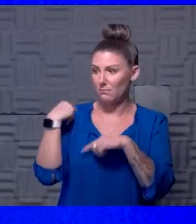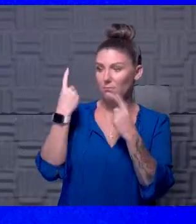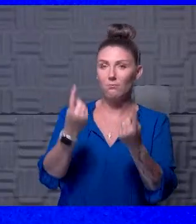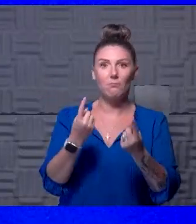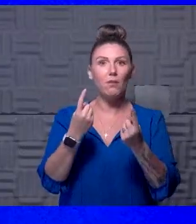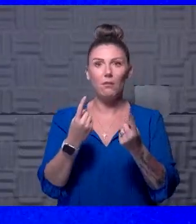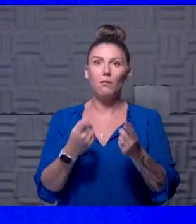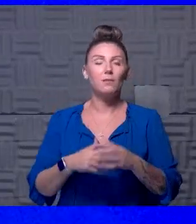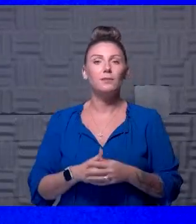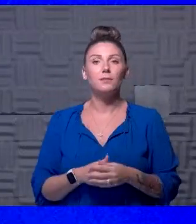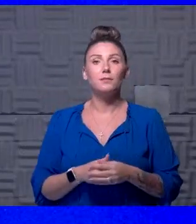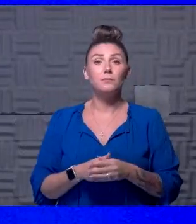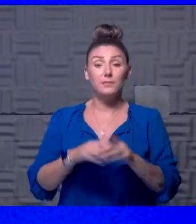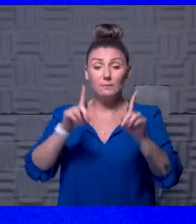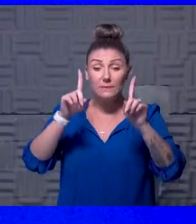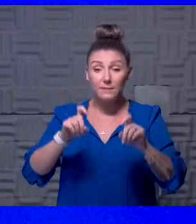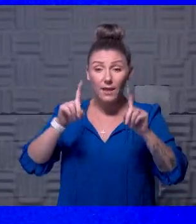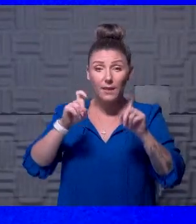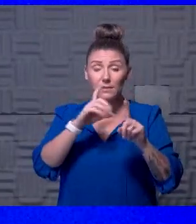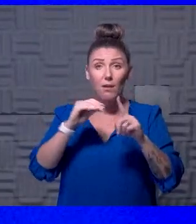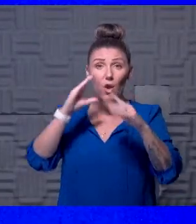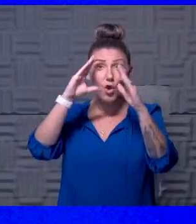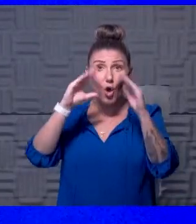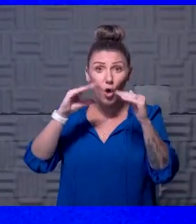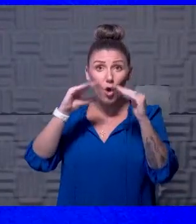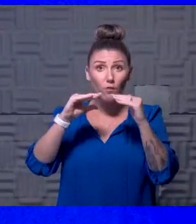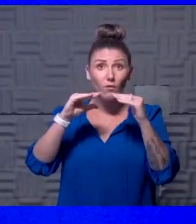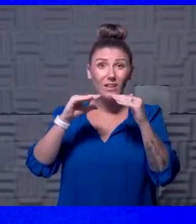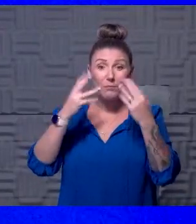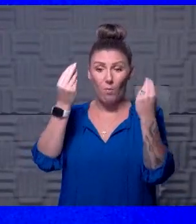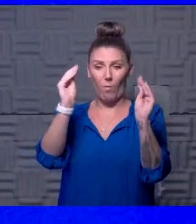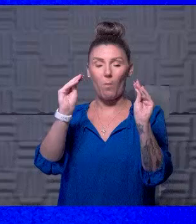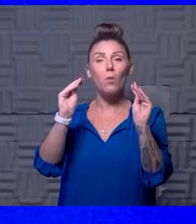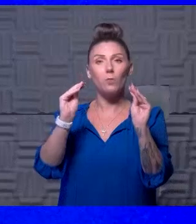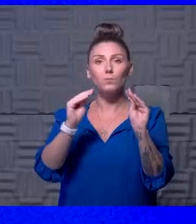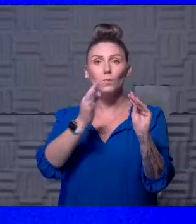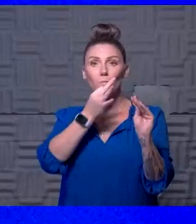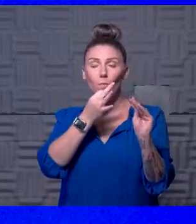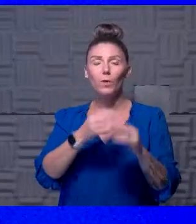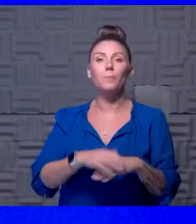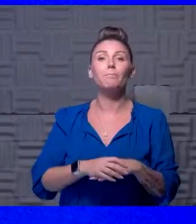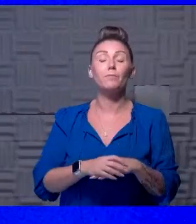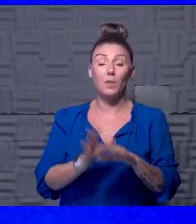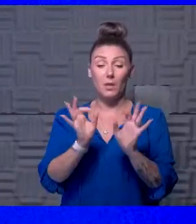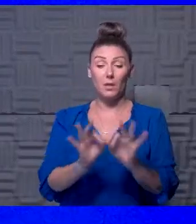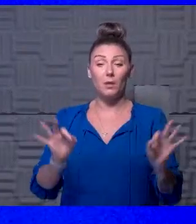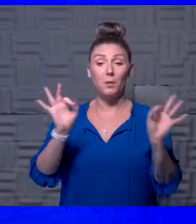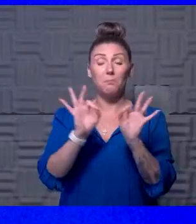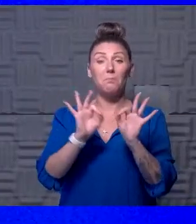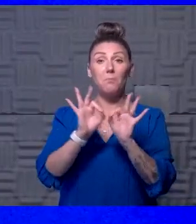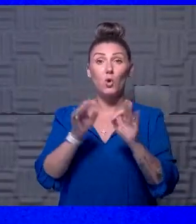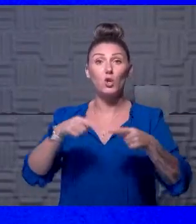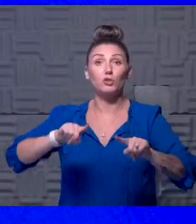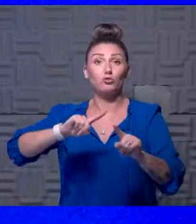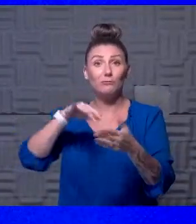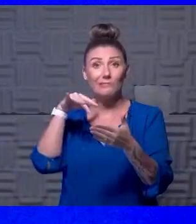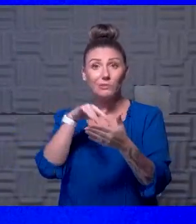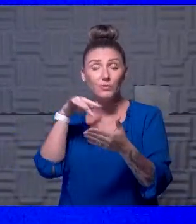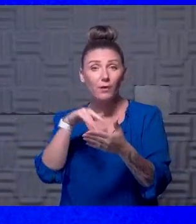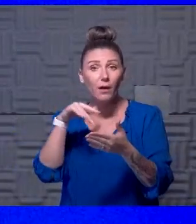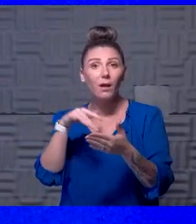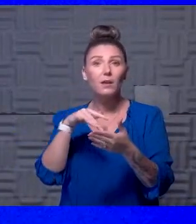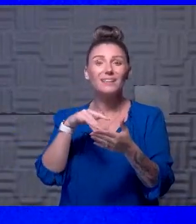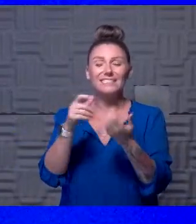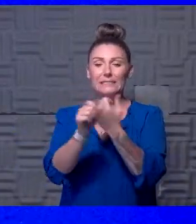been able to be tested and hopefully come to market. And again, the important things in these trials, and since day one, has always